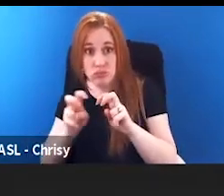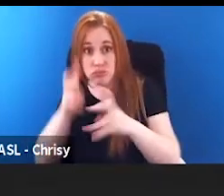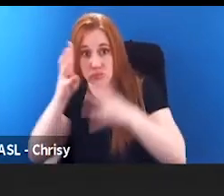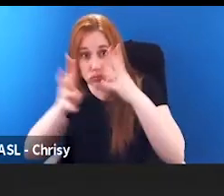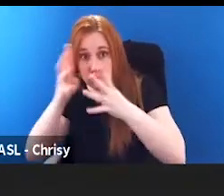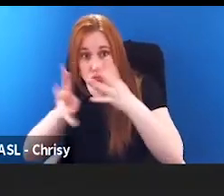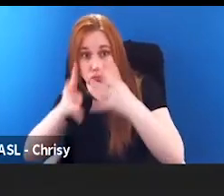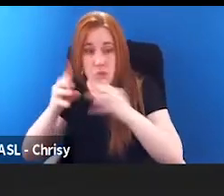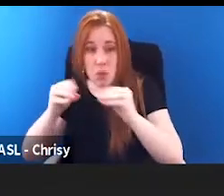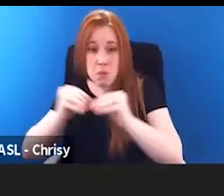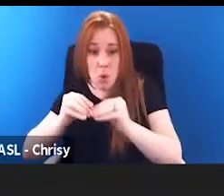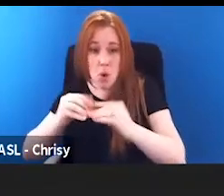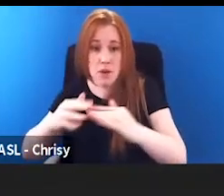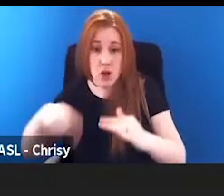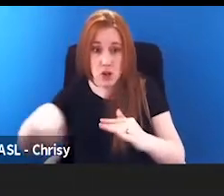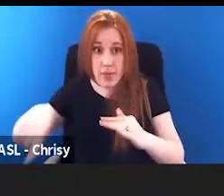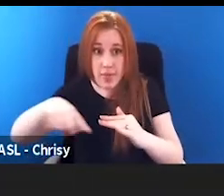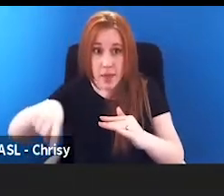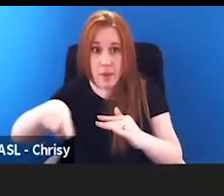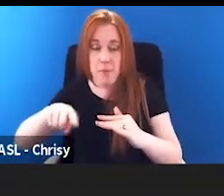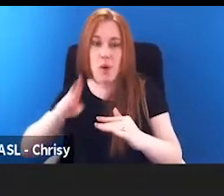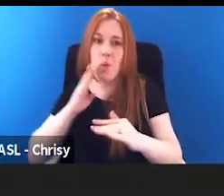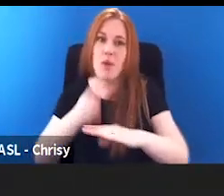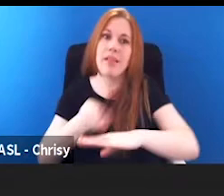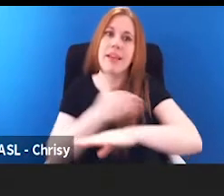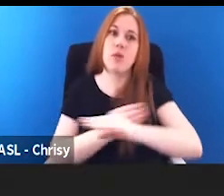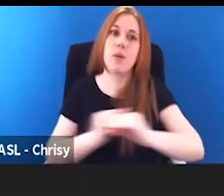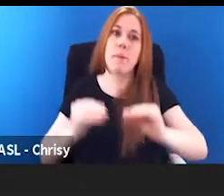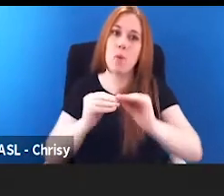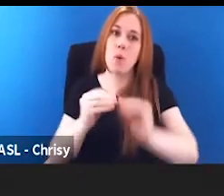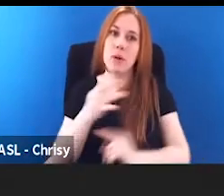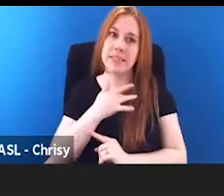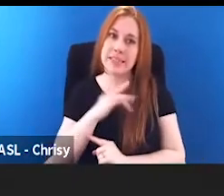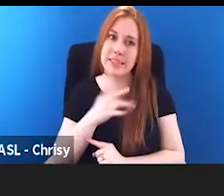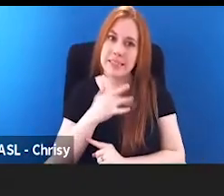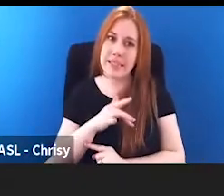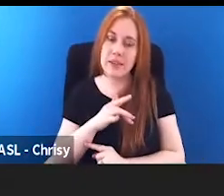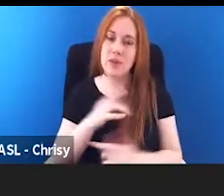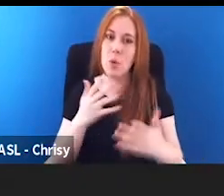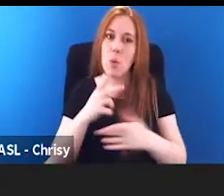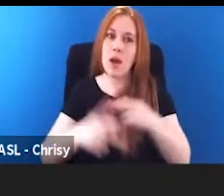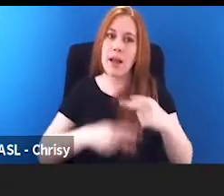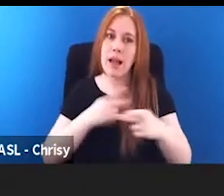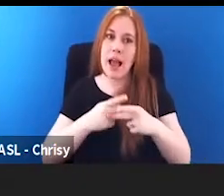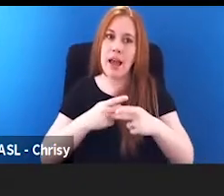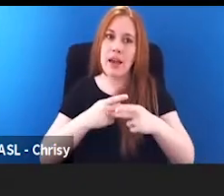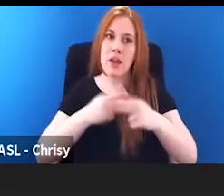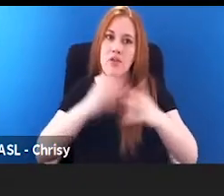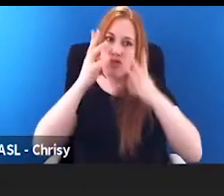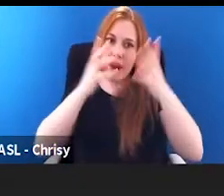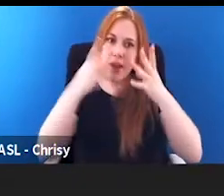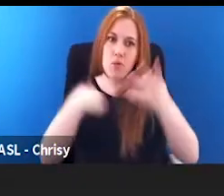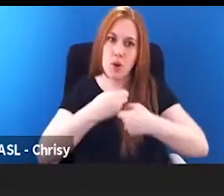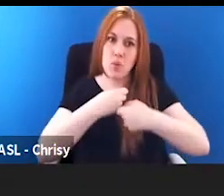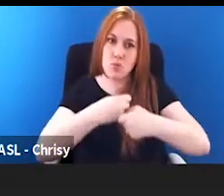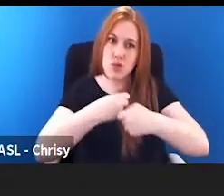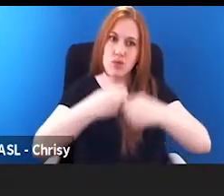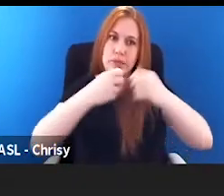the table, that there will be an increased sensitivity to what kind of creatives we're producing, both to